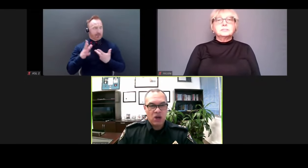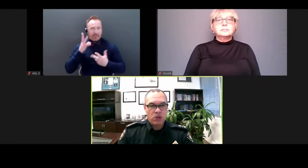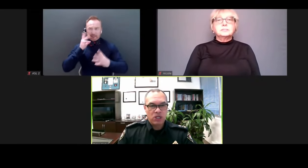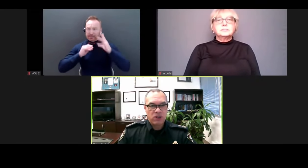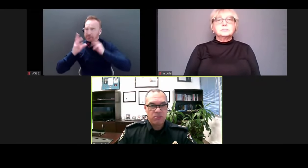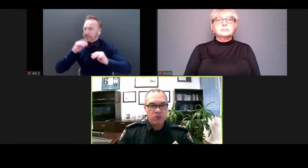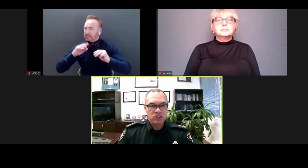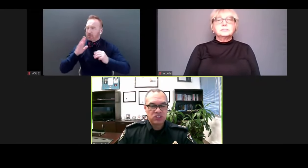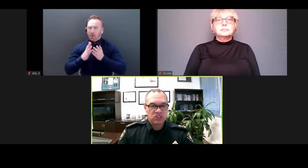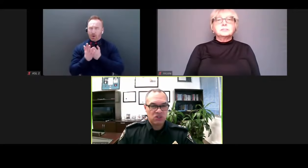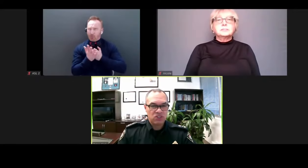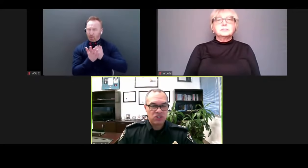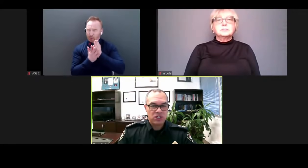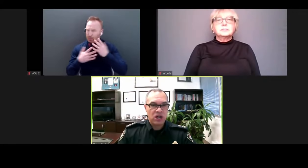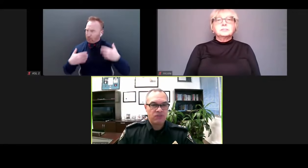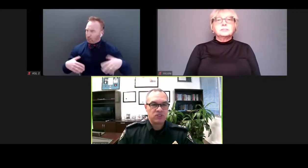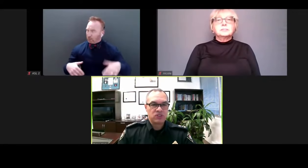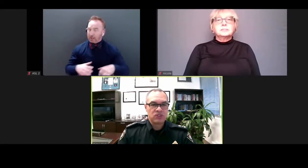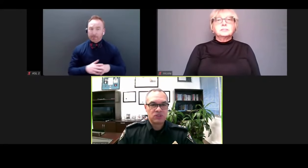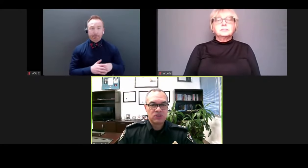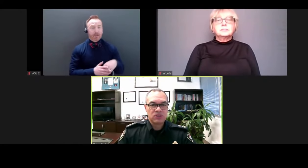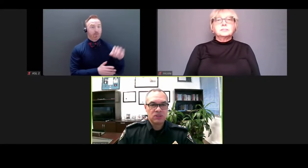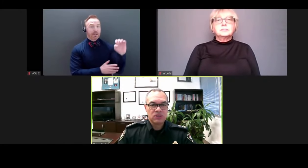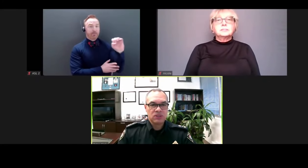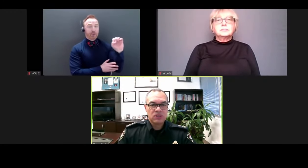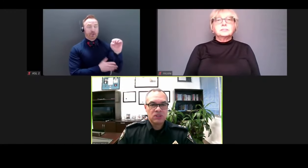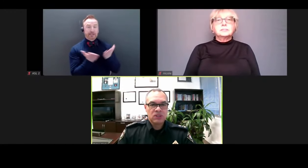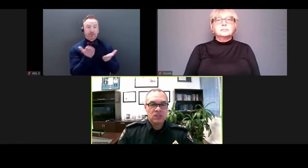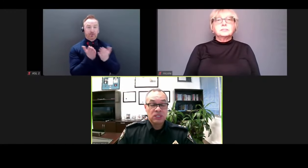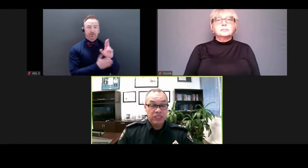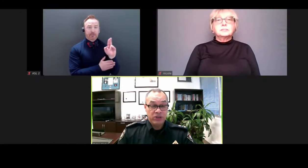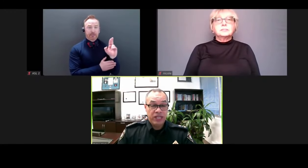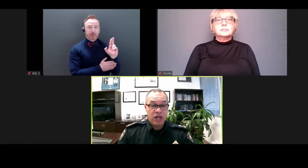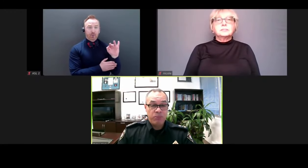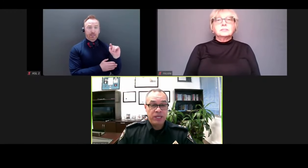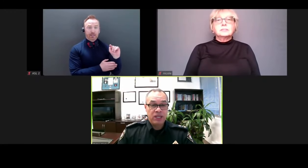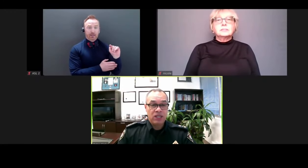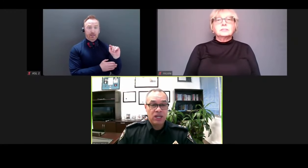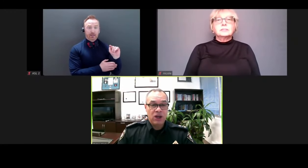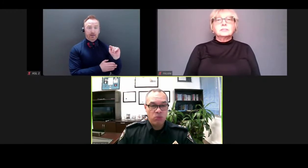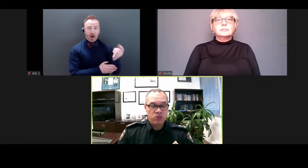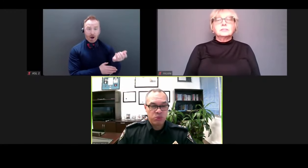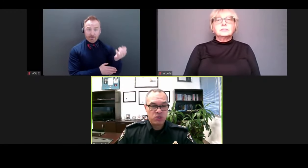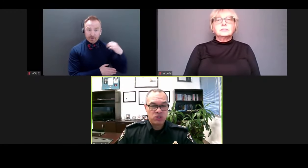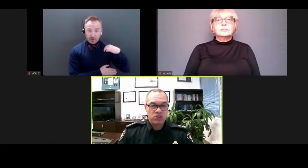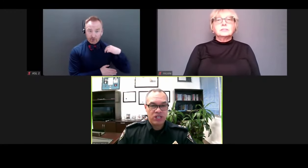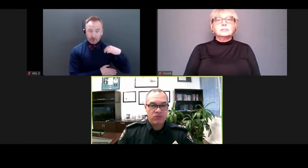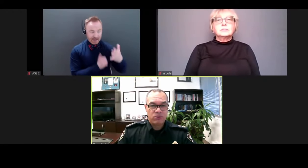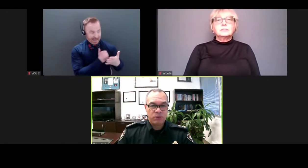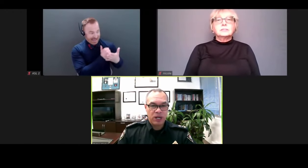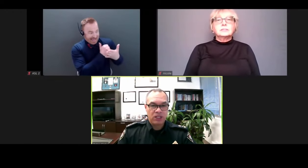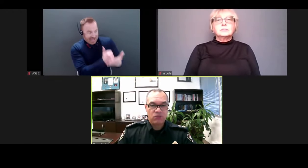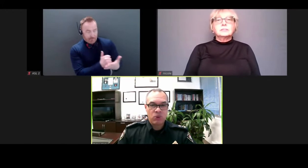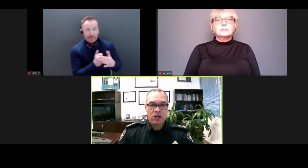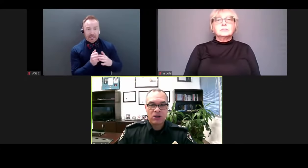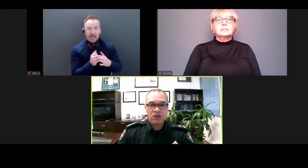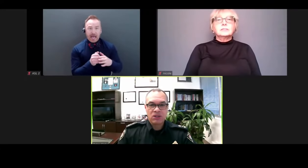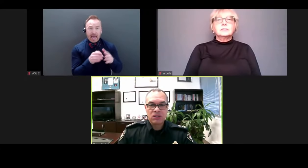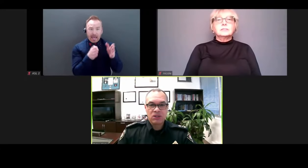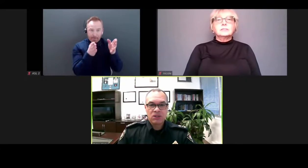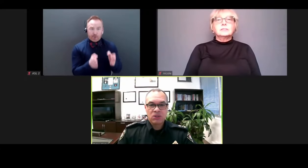I saw one of our emergency service unit officers literally helping a homeless person to drink from a bottle of